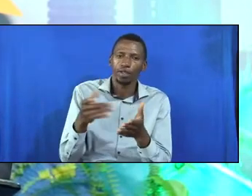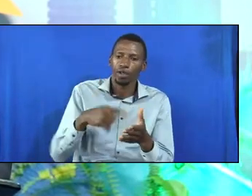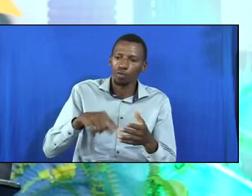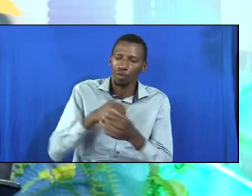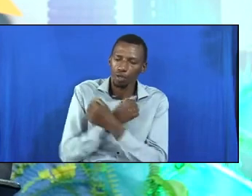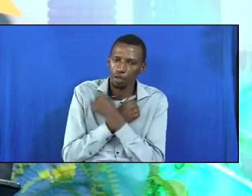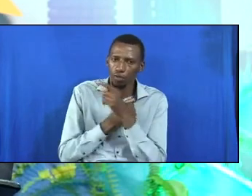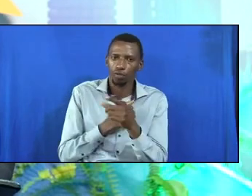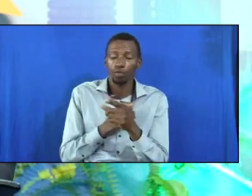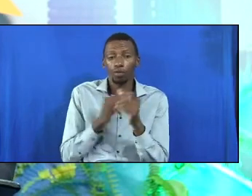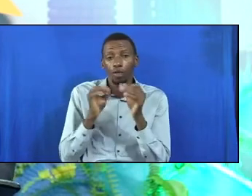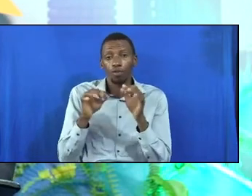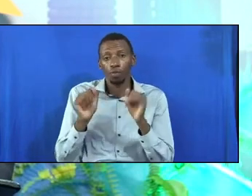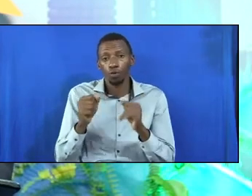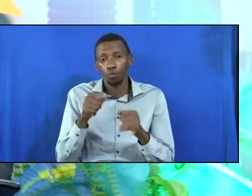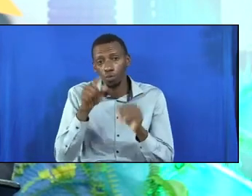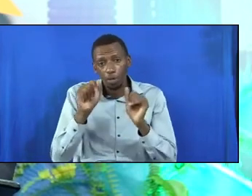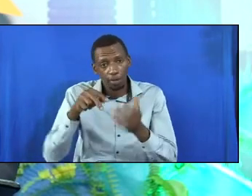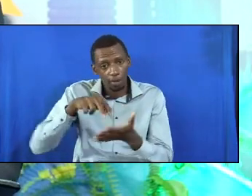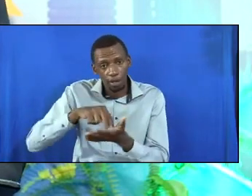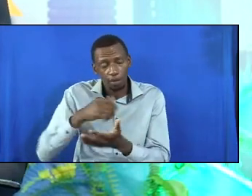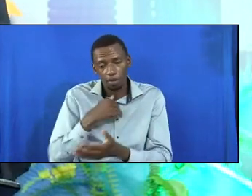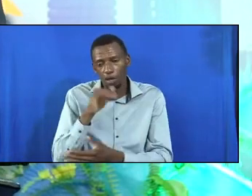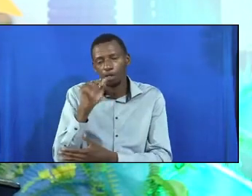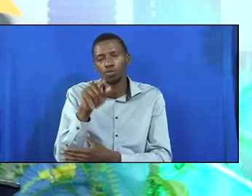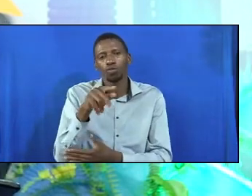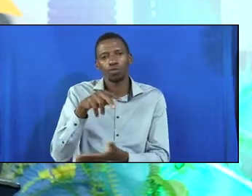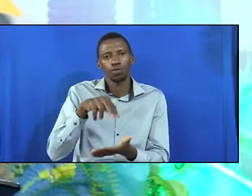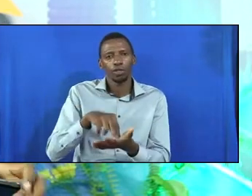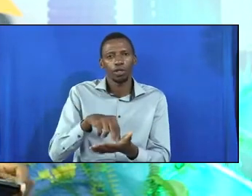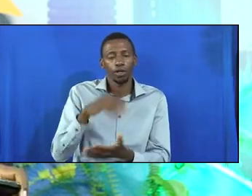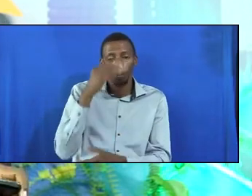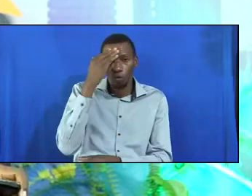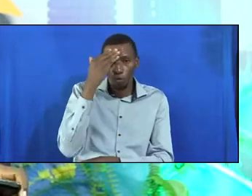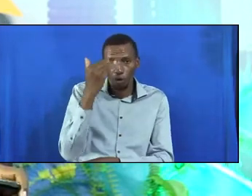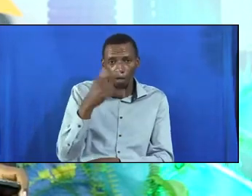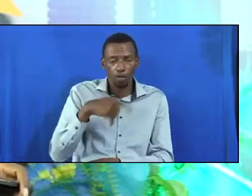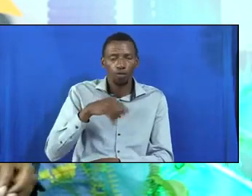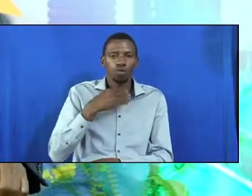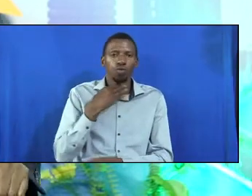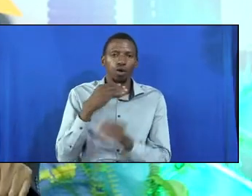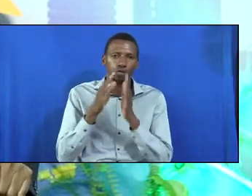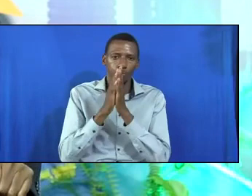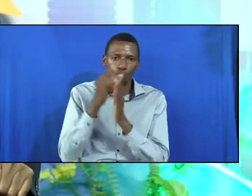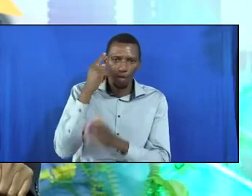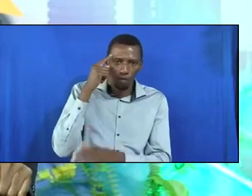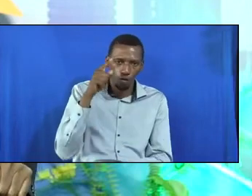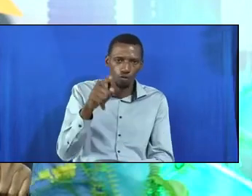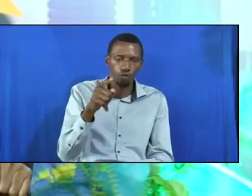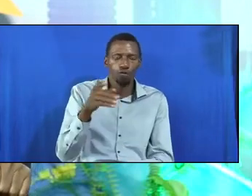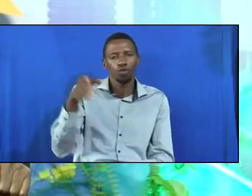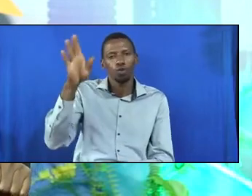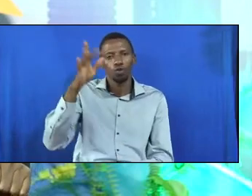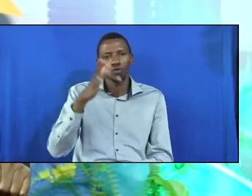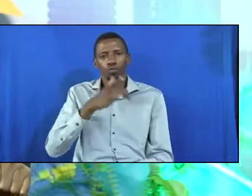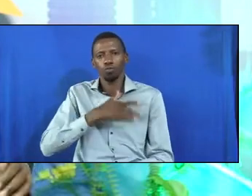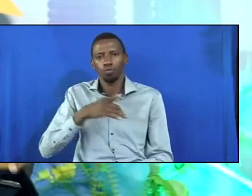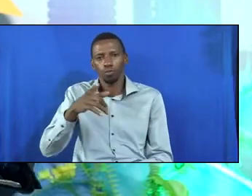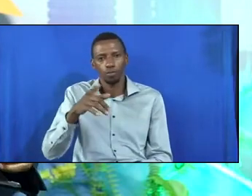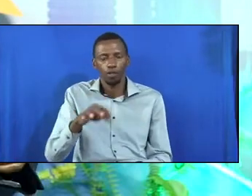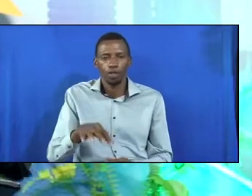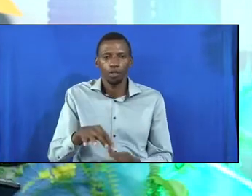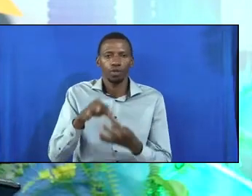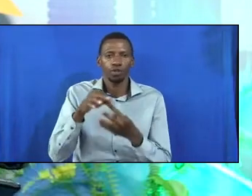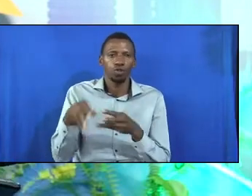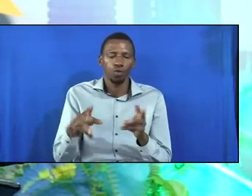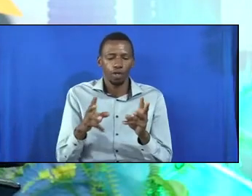don't mind, I'll ask that you stand, because we want to pray for you, that God may touch you in a special way. If